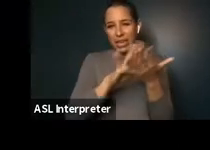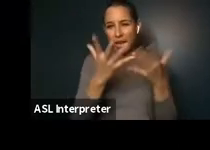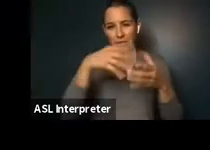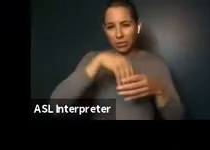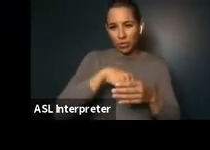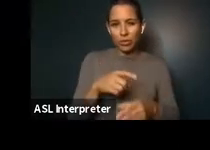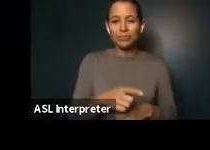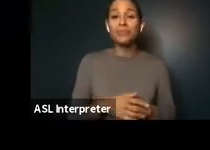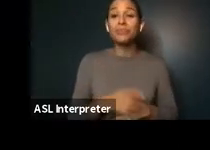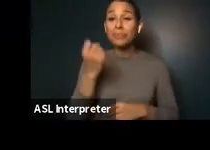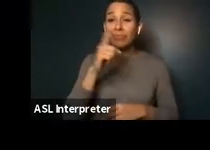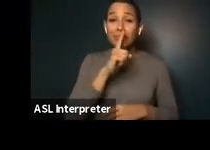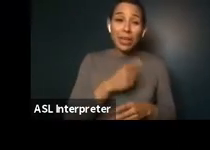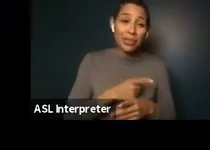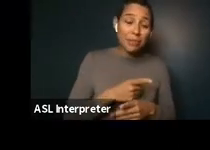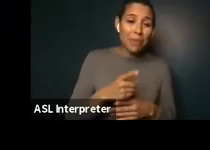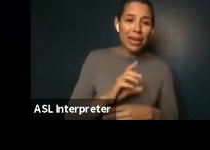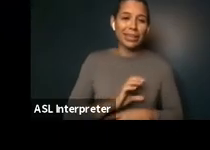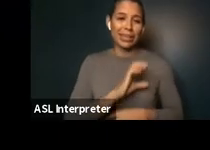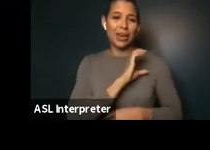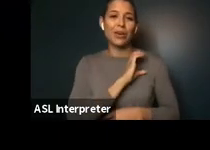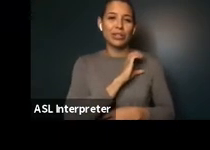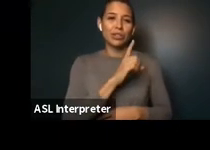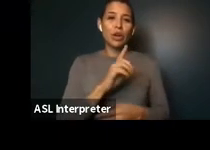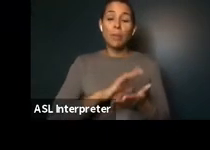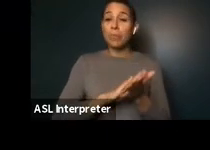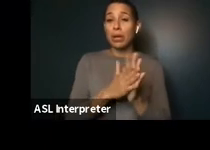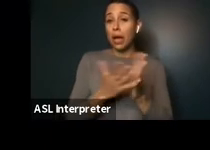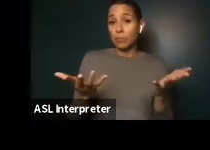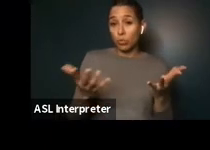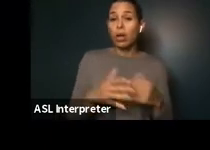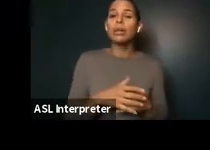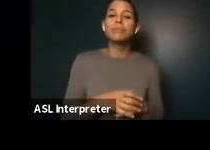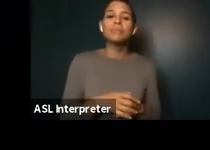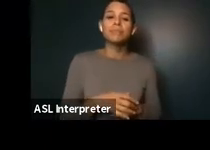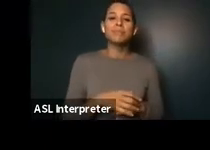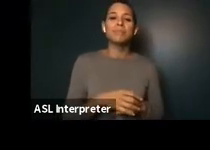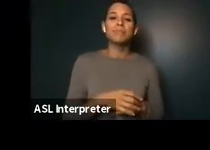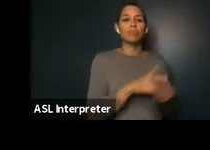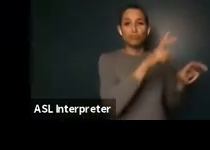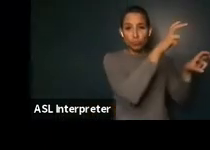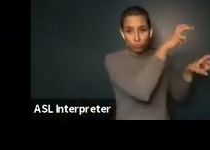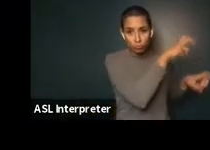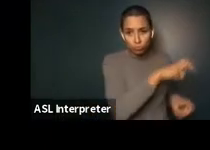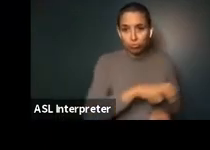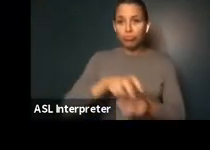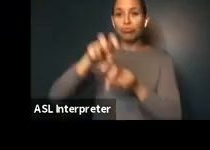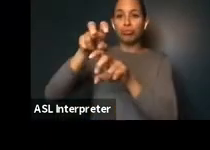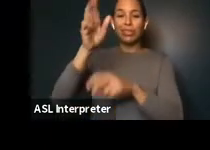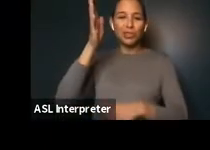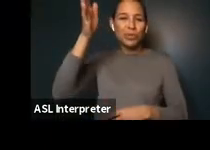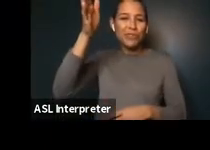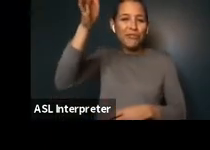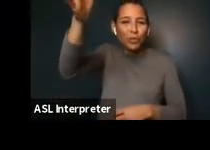the main character Sultana, uh, gets transported into this kind of futurist feminist